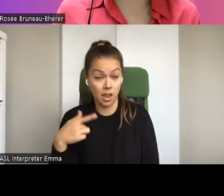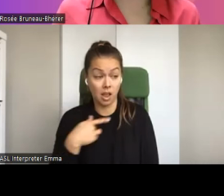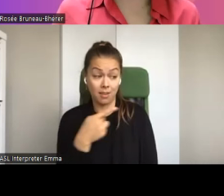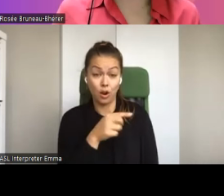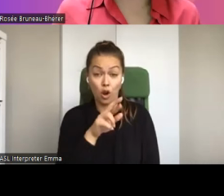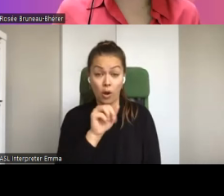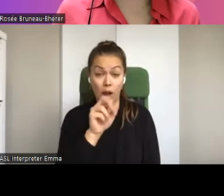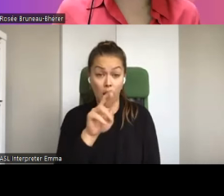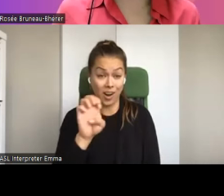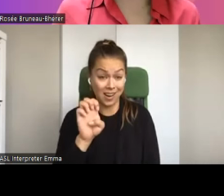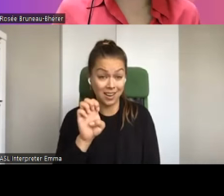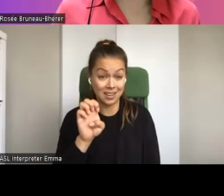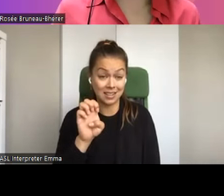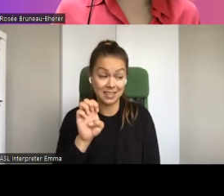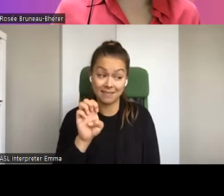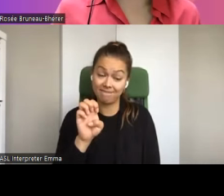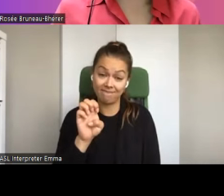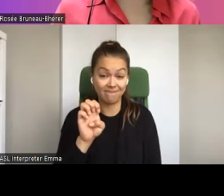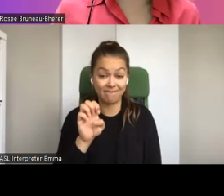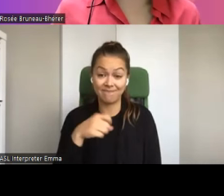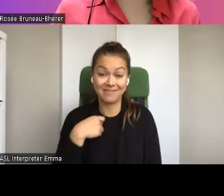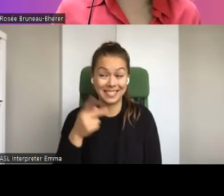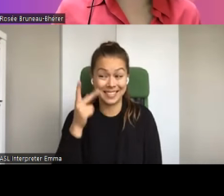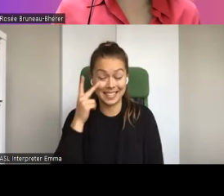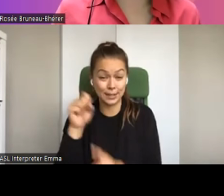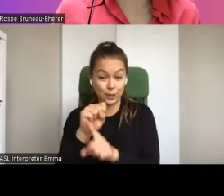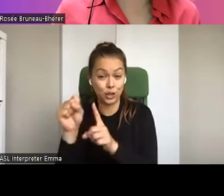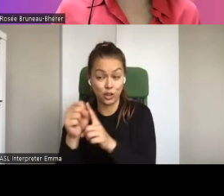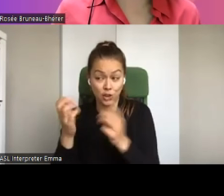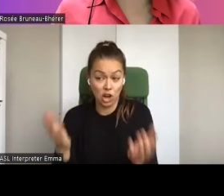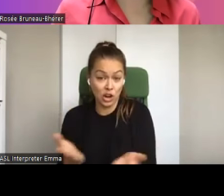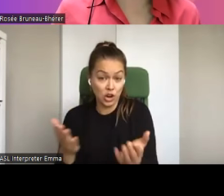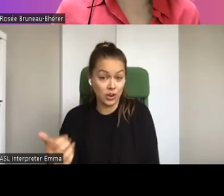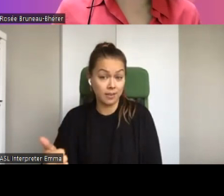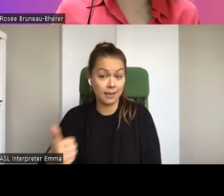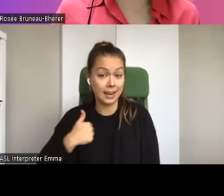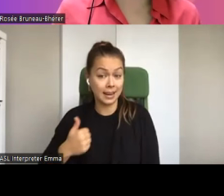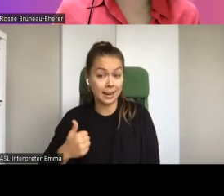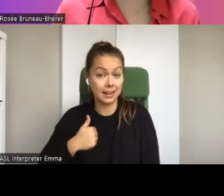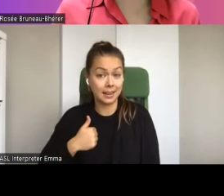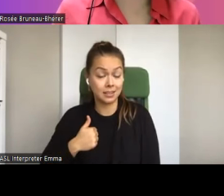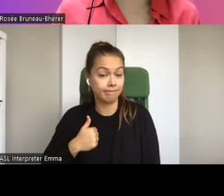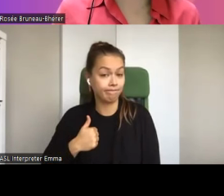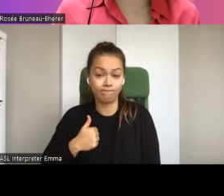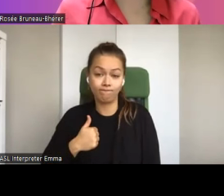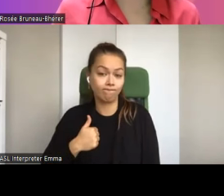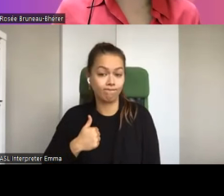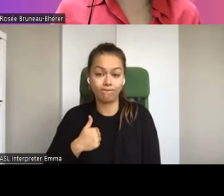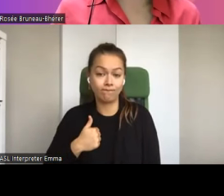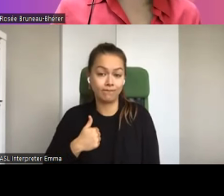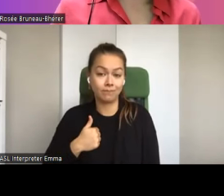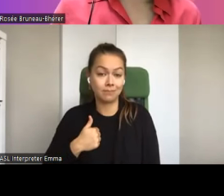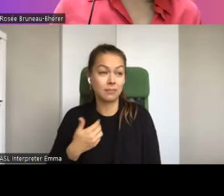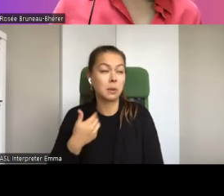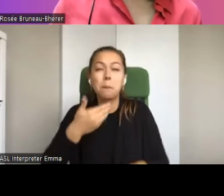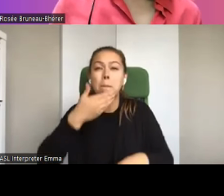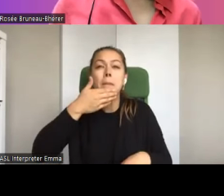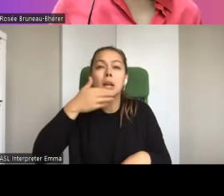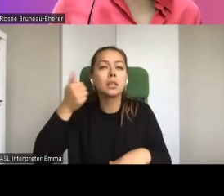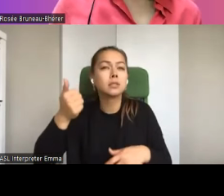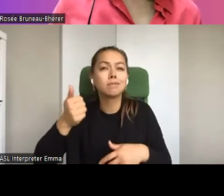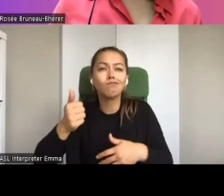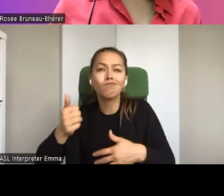situation in Canada, you can see what we have here is the best study that we have.